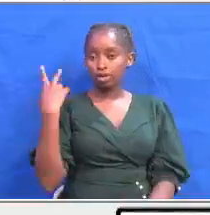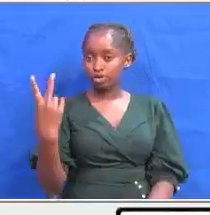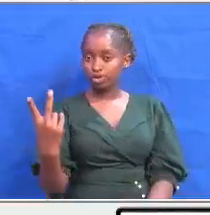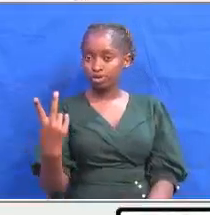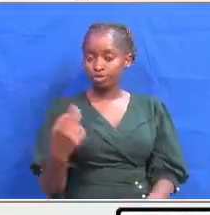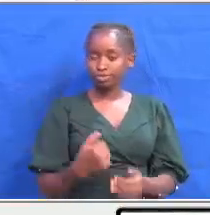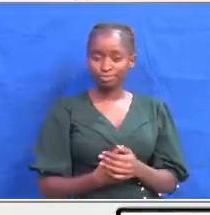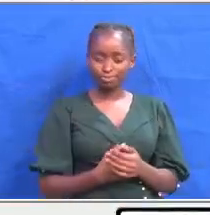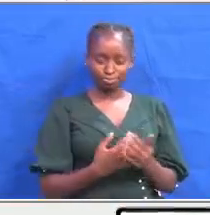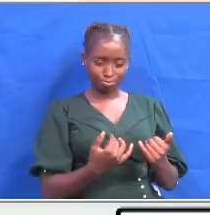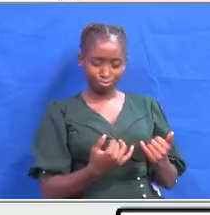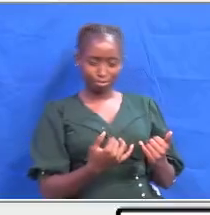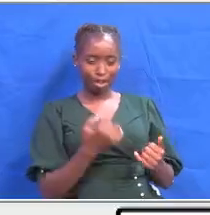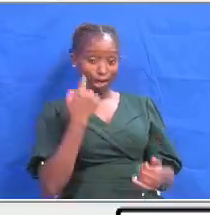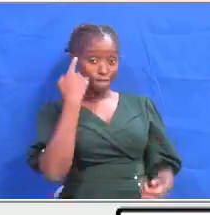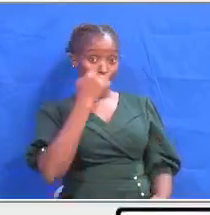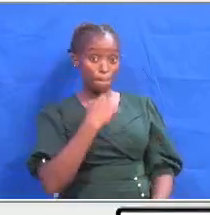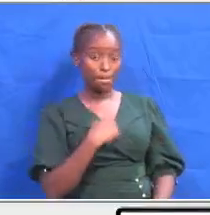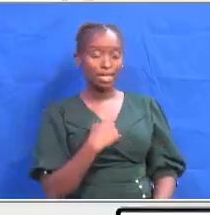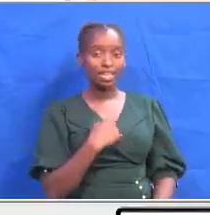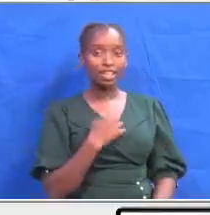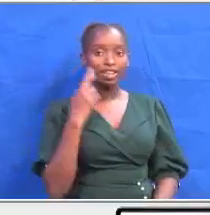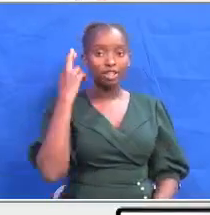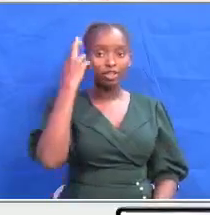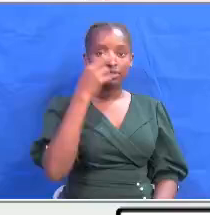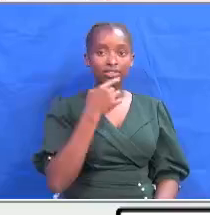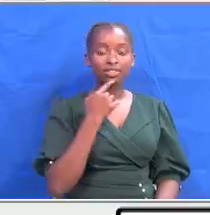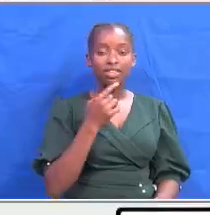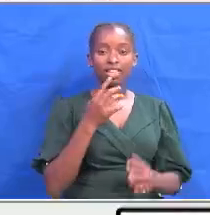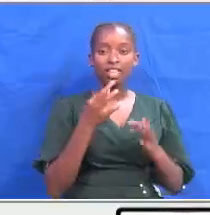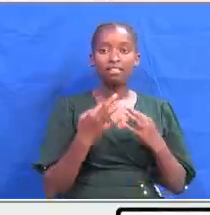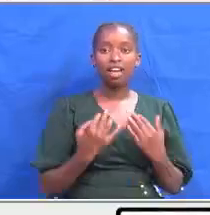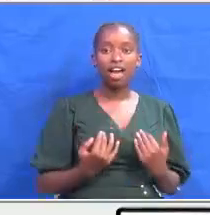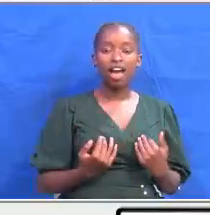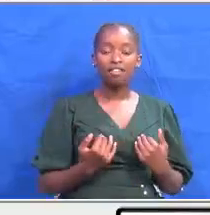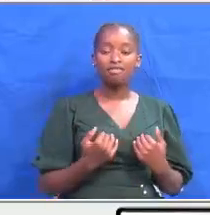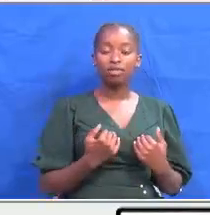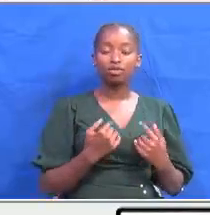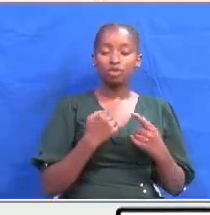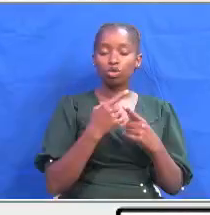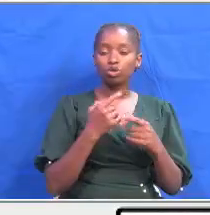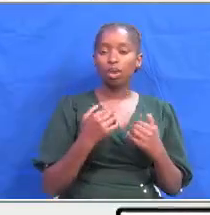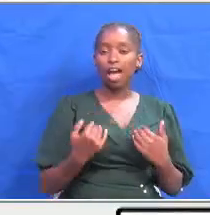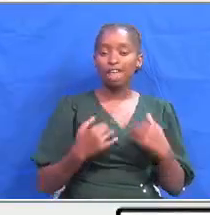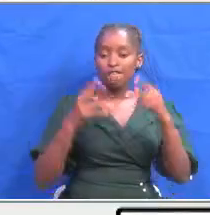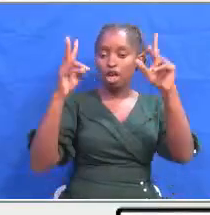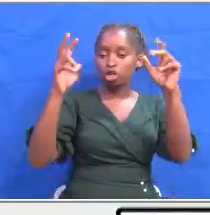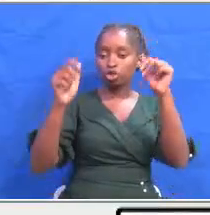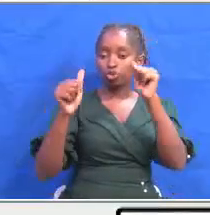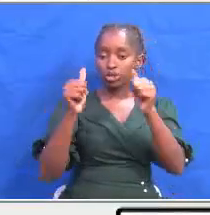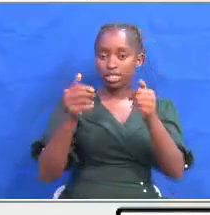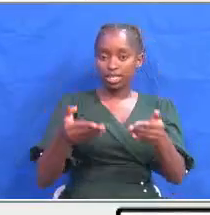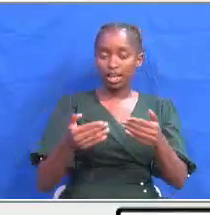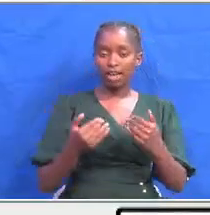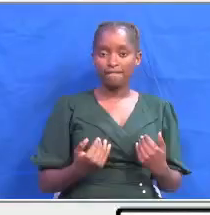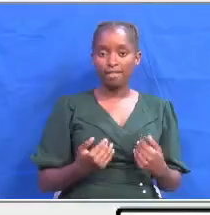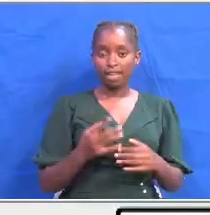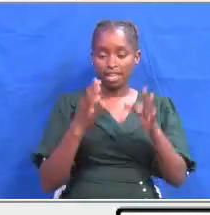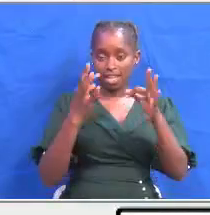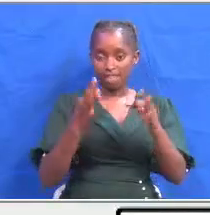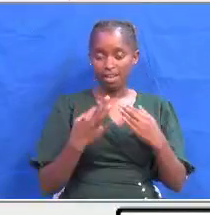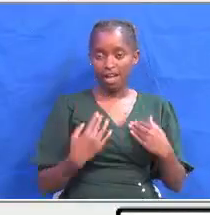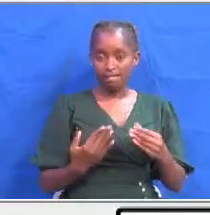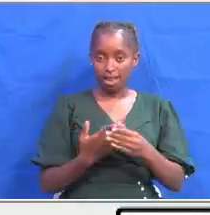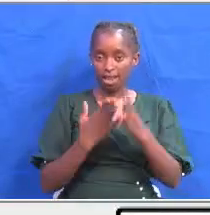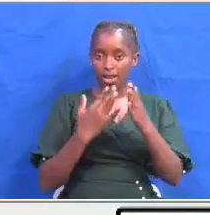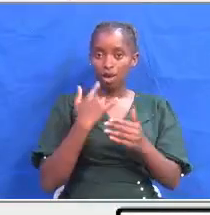see, for me, that's why I said if it was in Europe, there are some issues here where if it was a leader